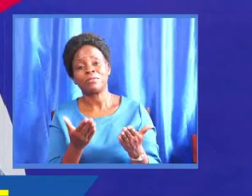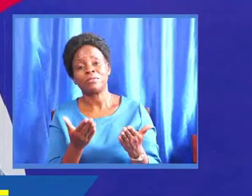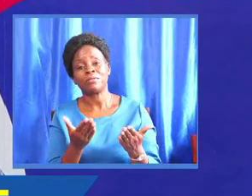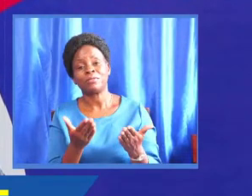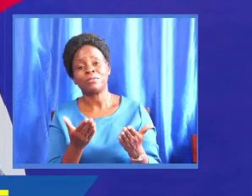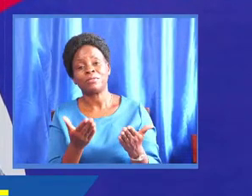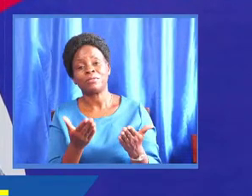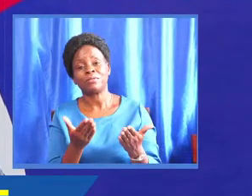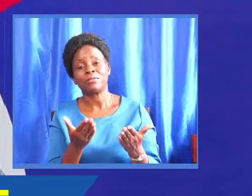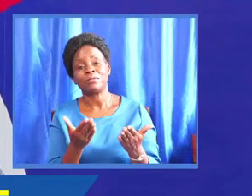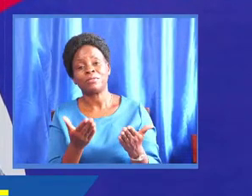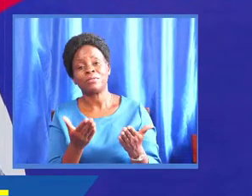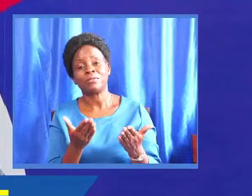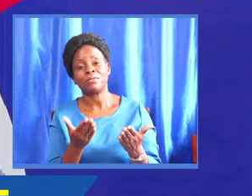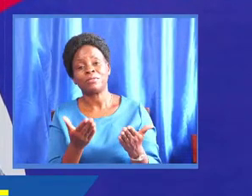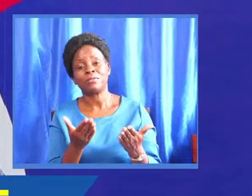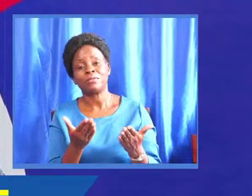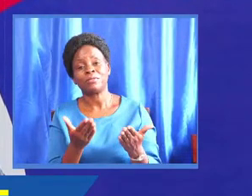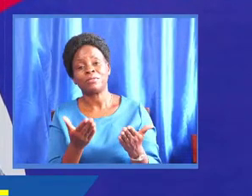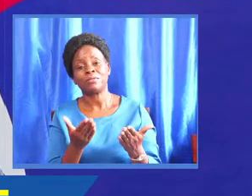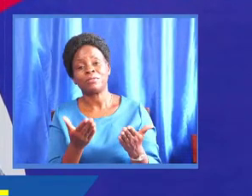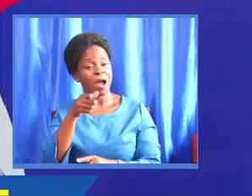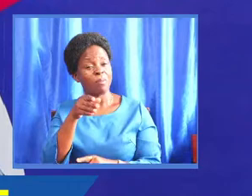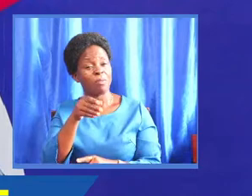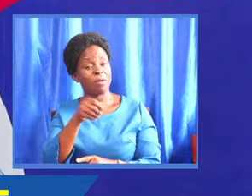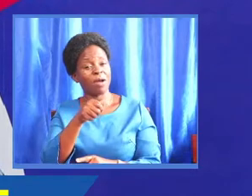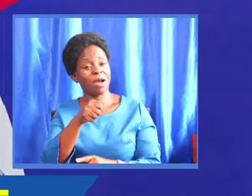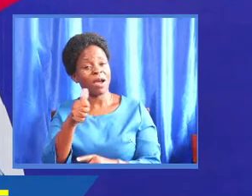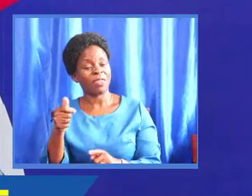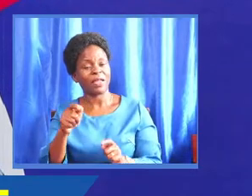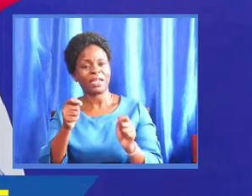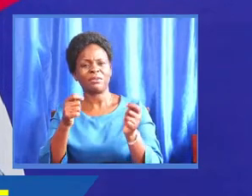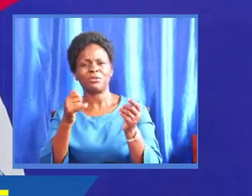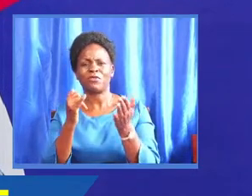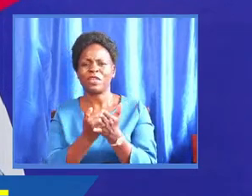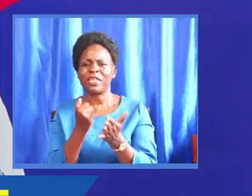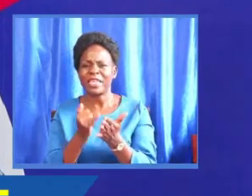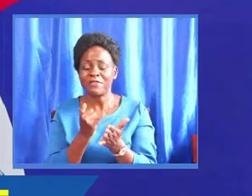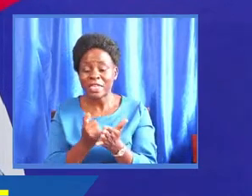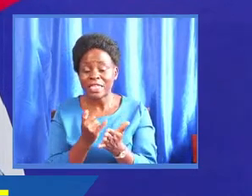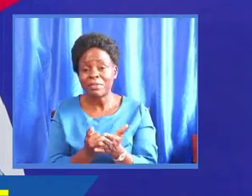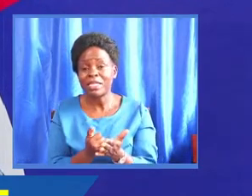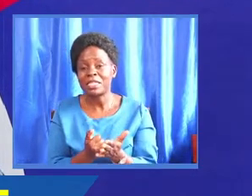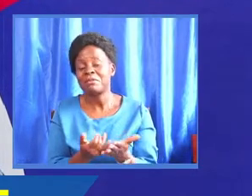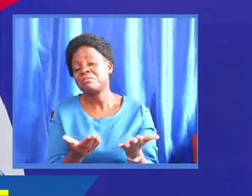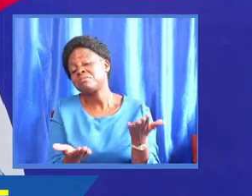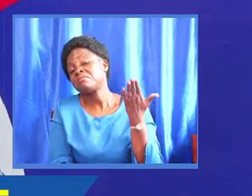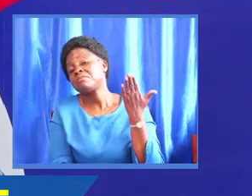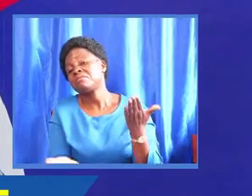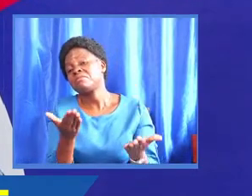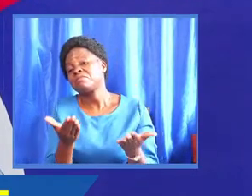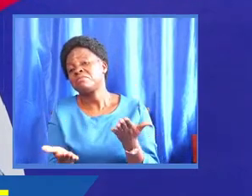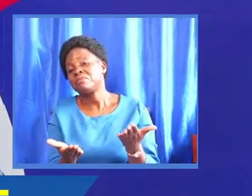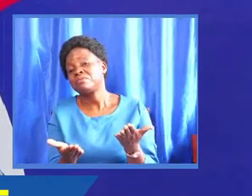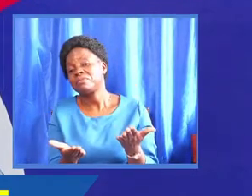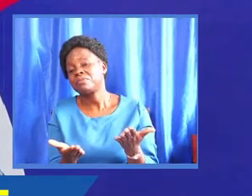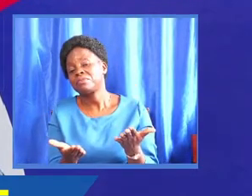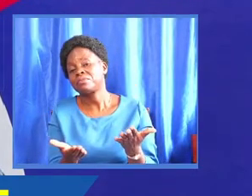From there, you have other types of investments. You would probably,